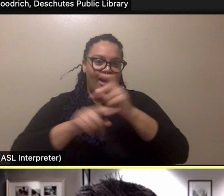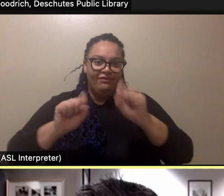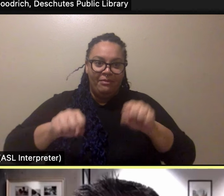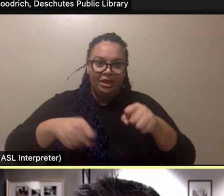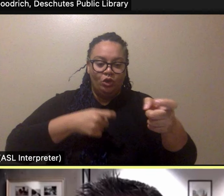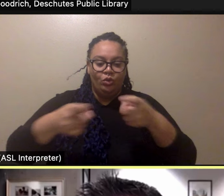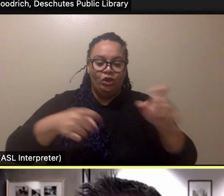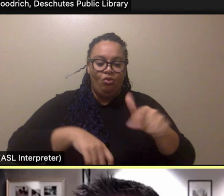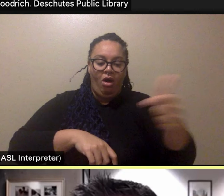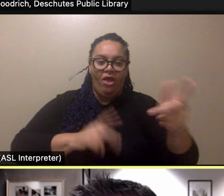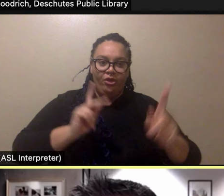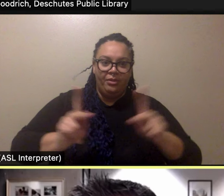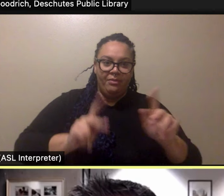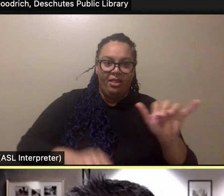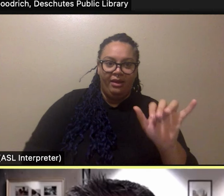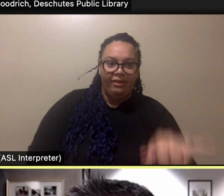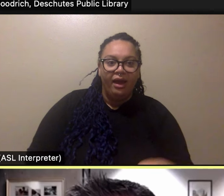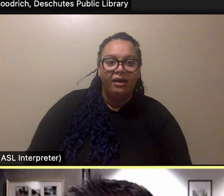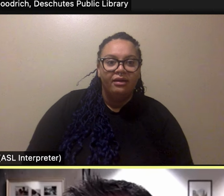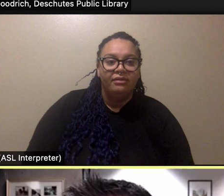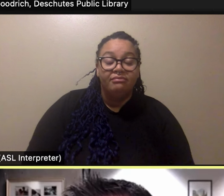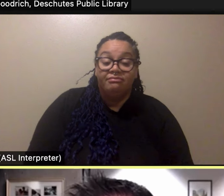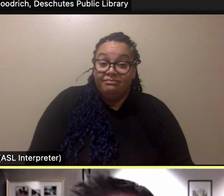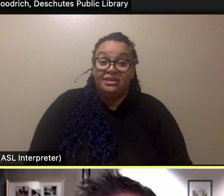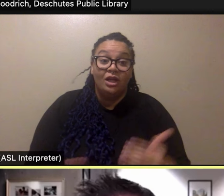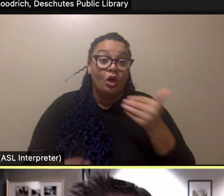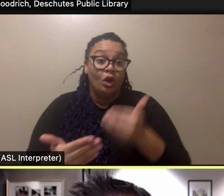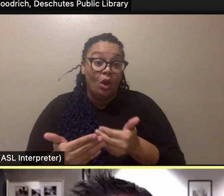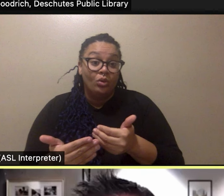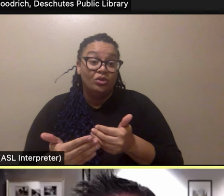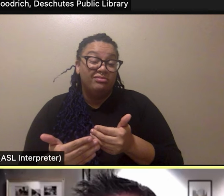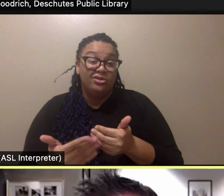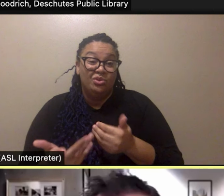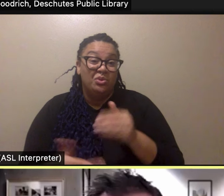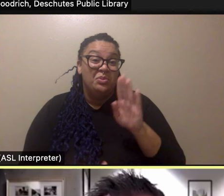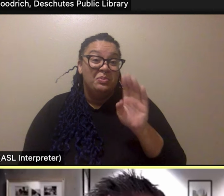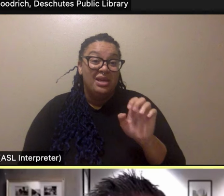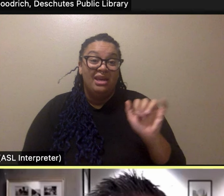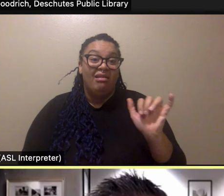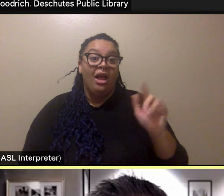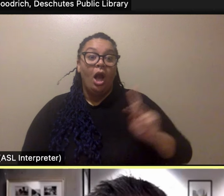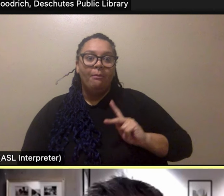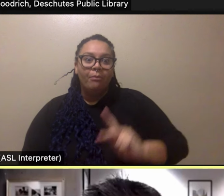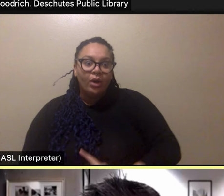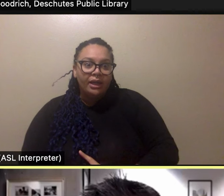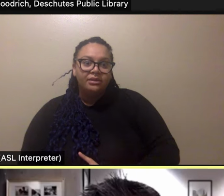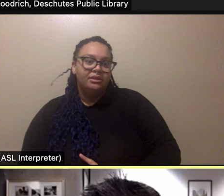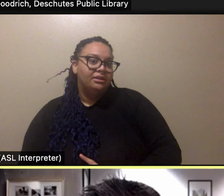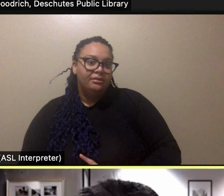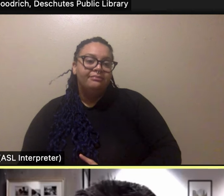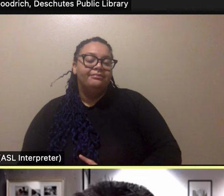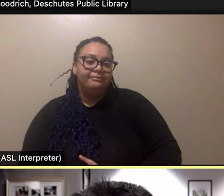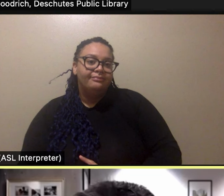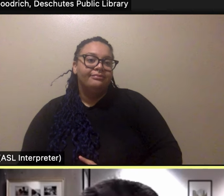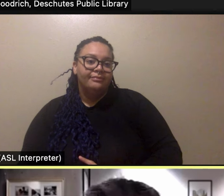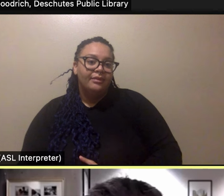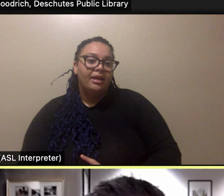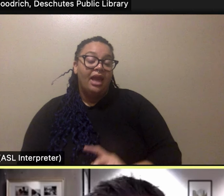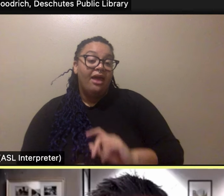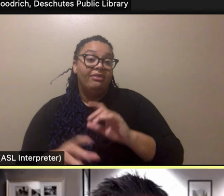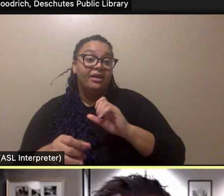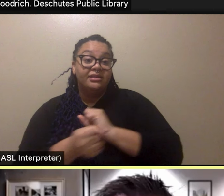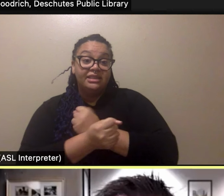this way. But it was about as close as you could get to being like a prince. And a lot of the slave owners